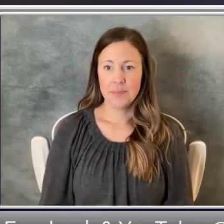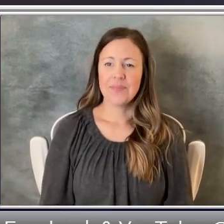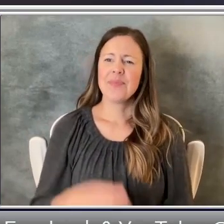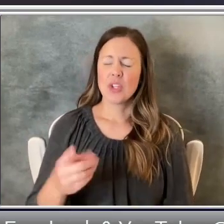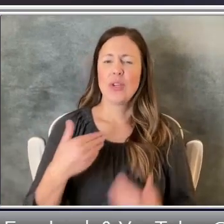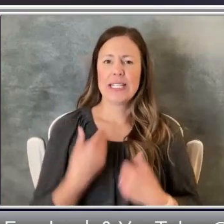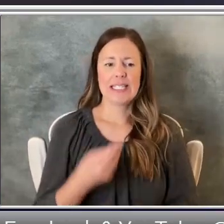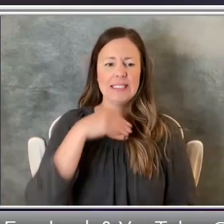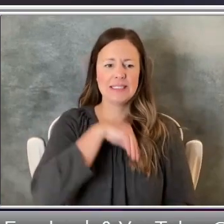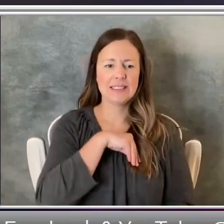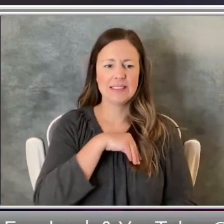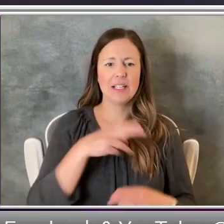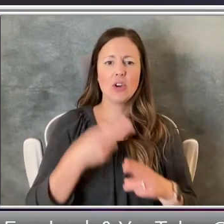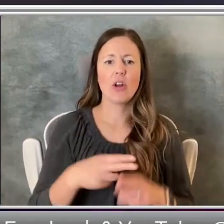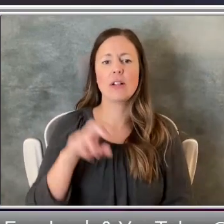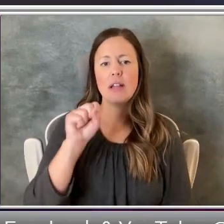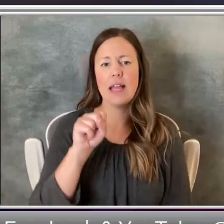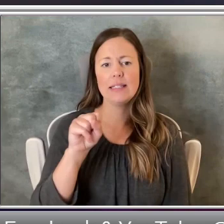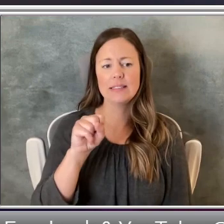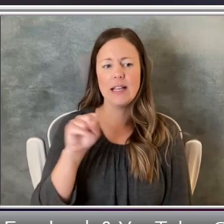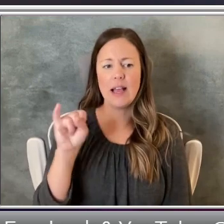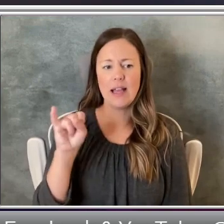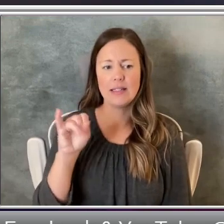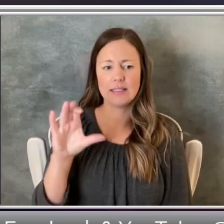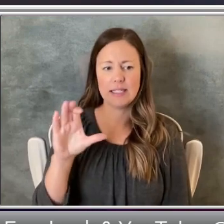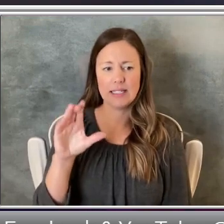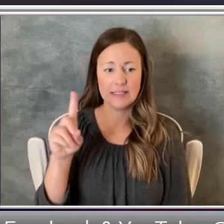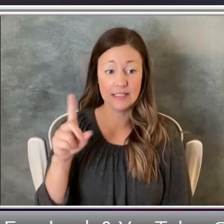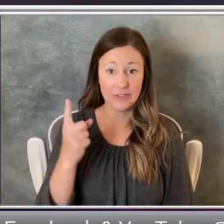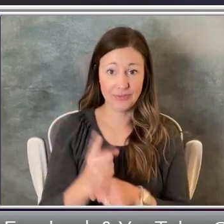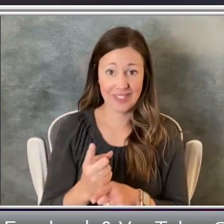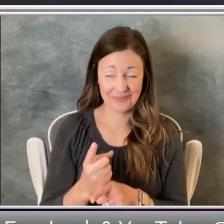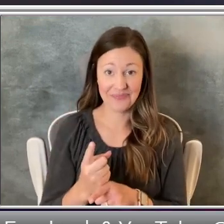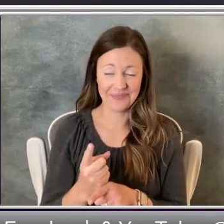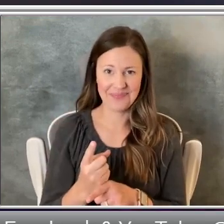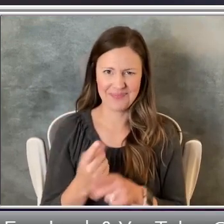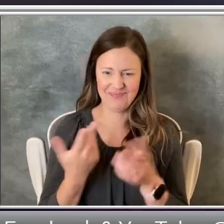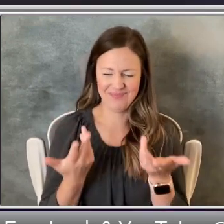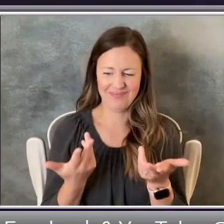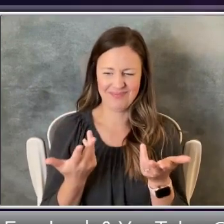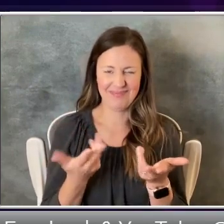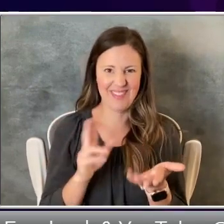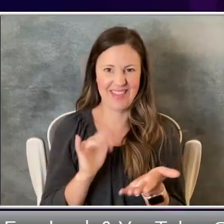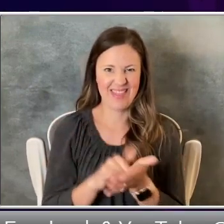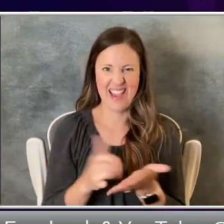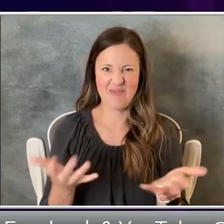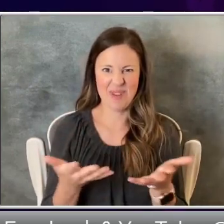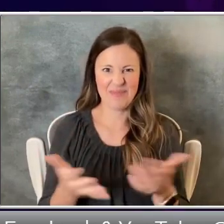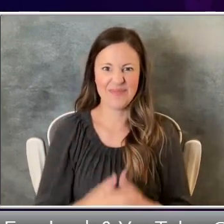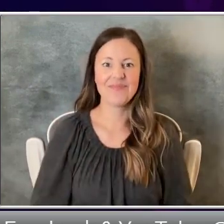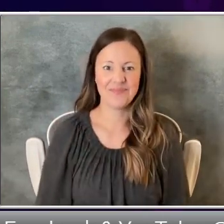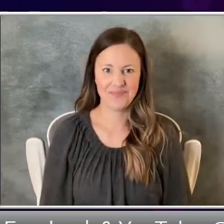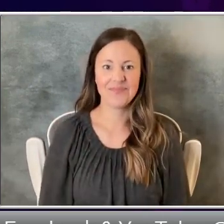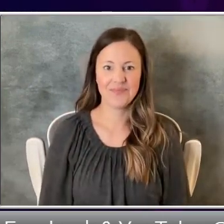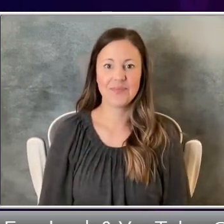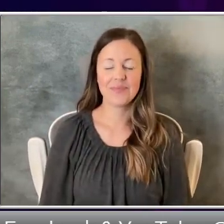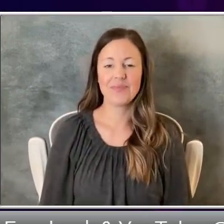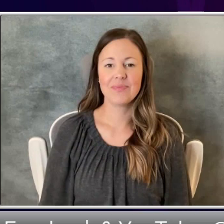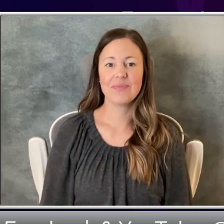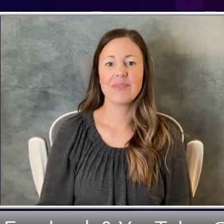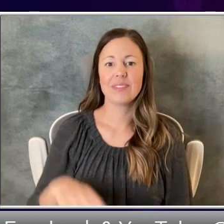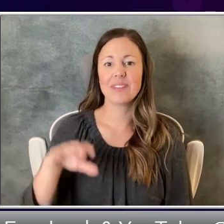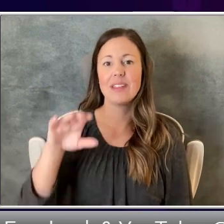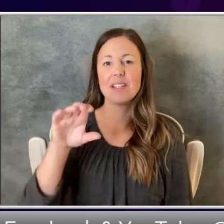an SICD, correct? Correct, yes. And what is that? Yeah, so this stands for a